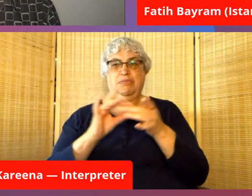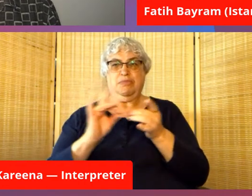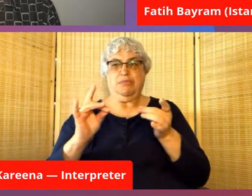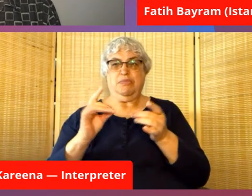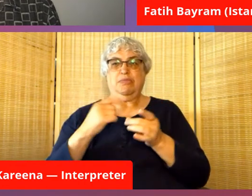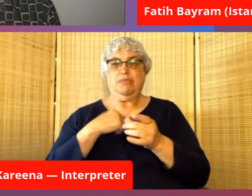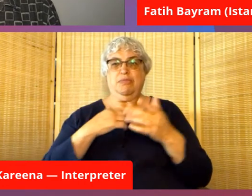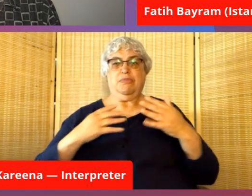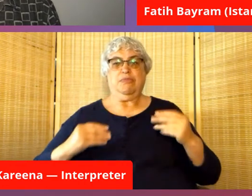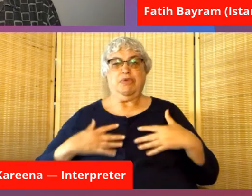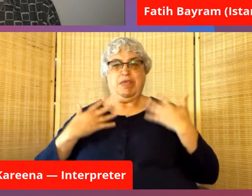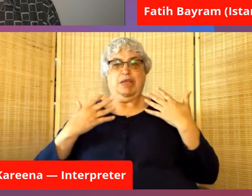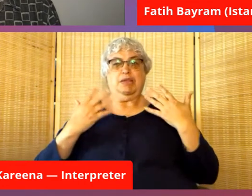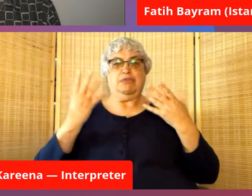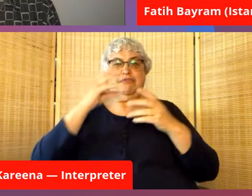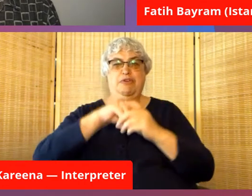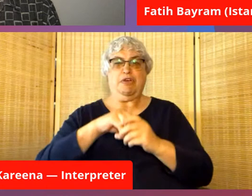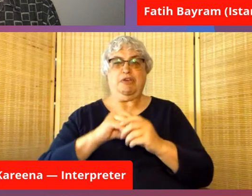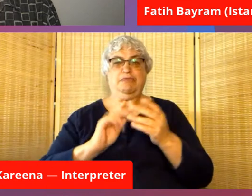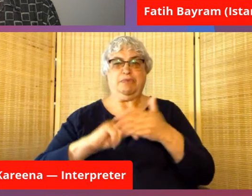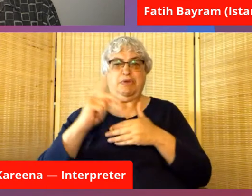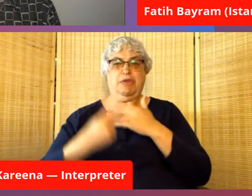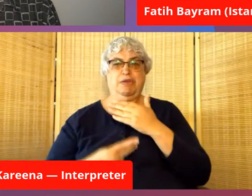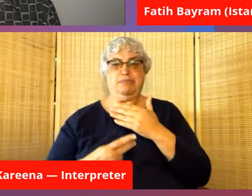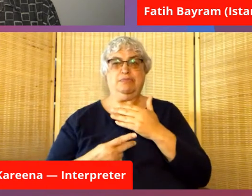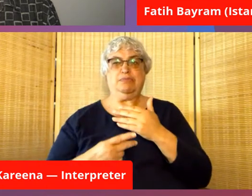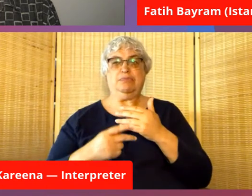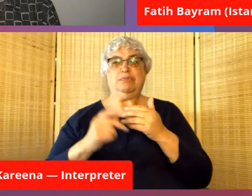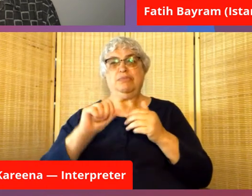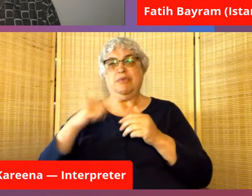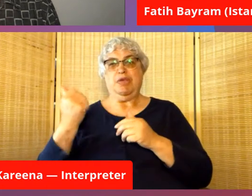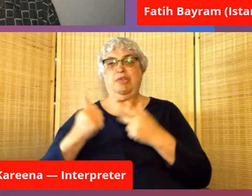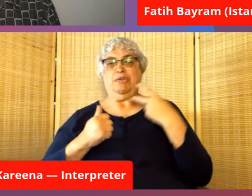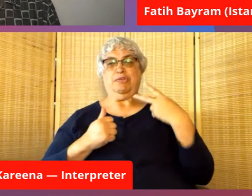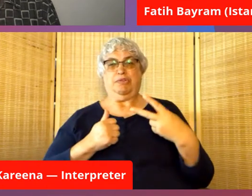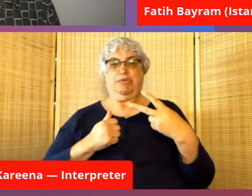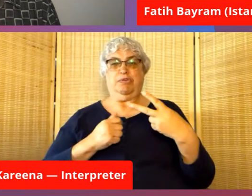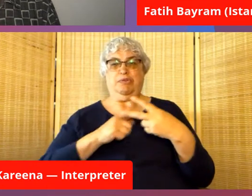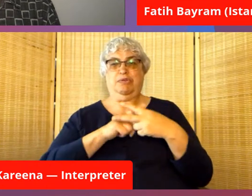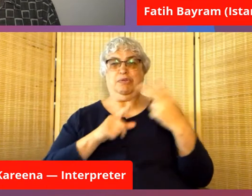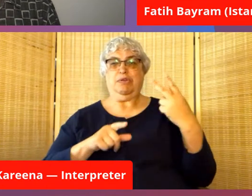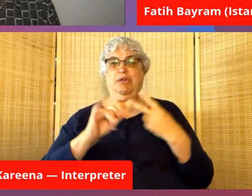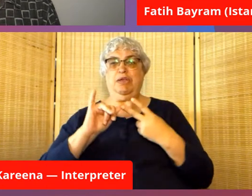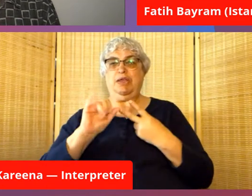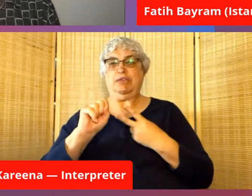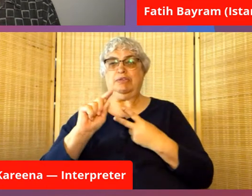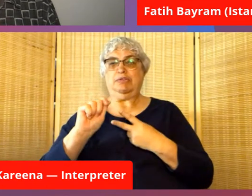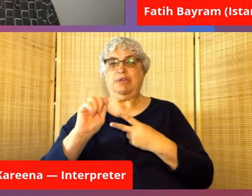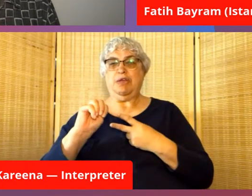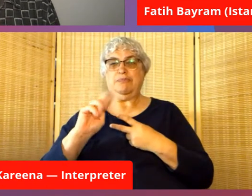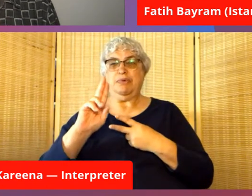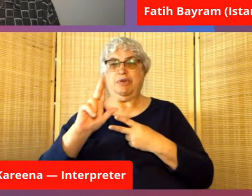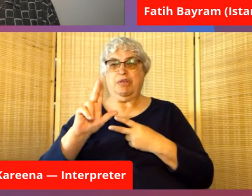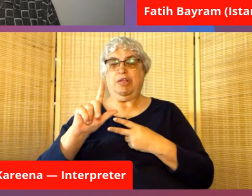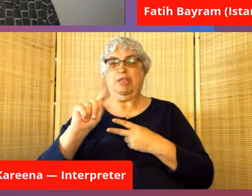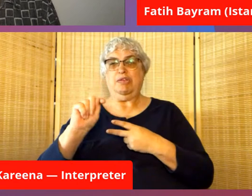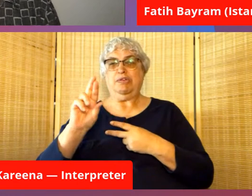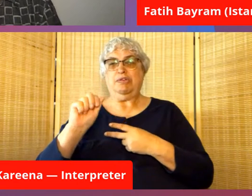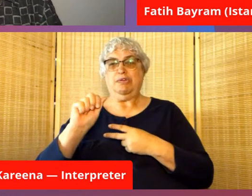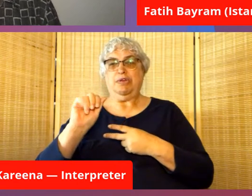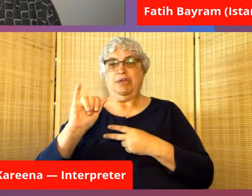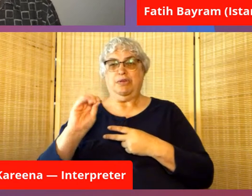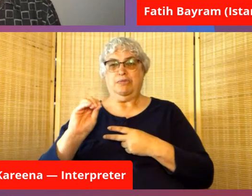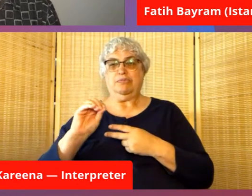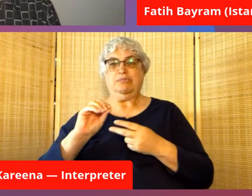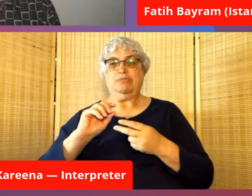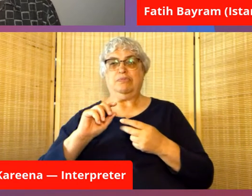I'm delighted to be a part of this program on behalf of the other two of the Istanbul Trio, my beloved musician friends,